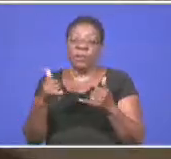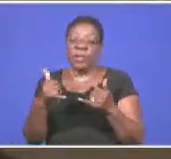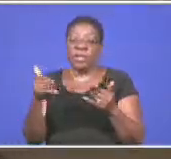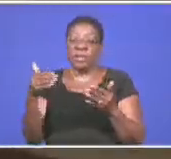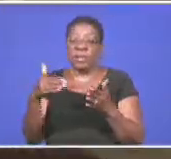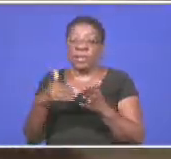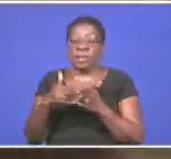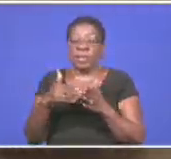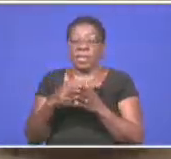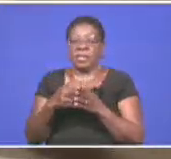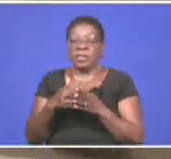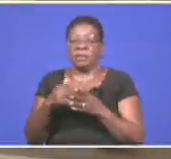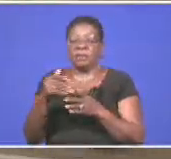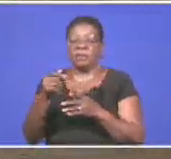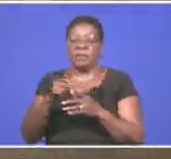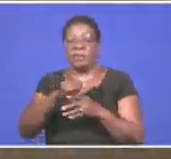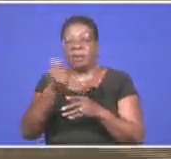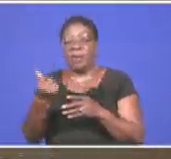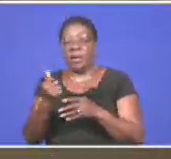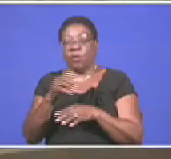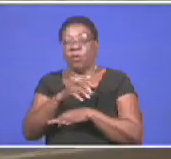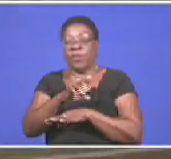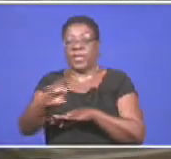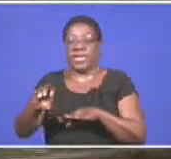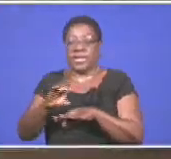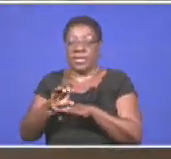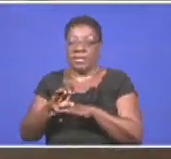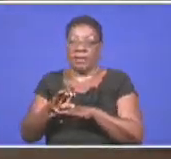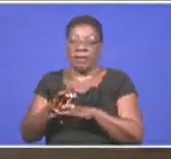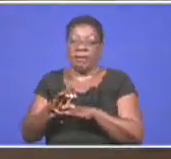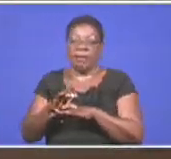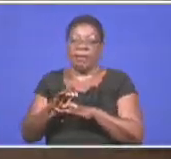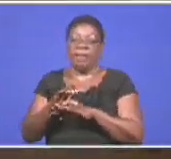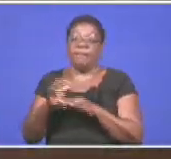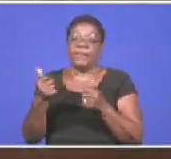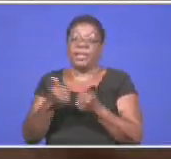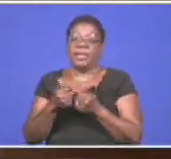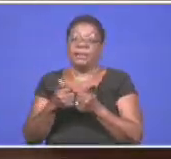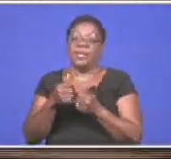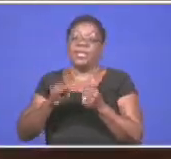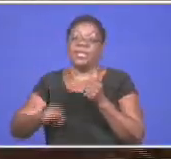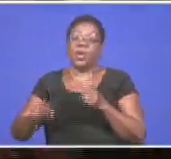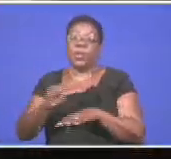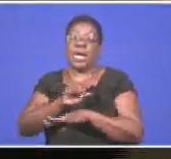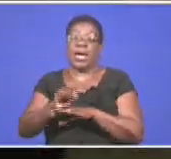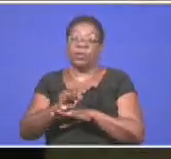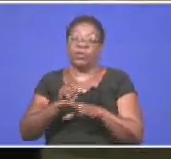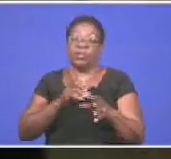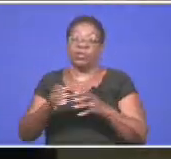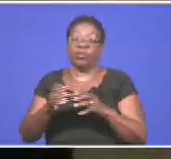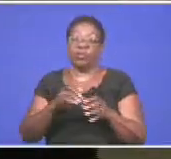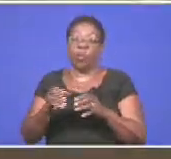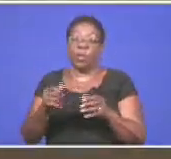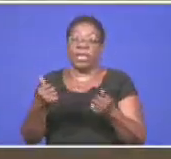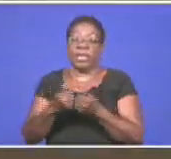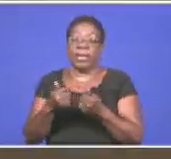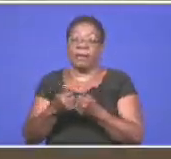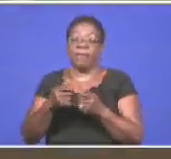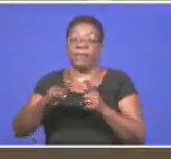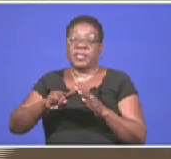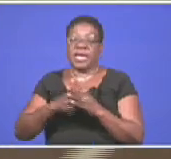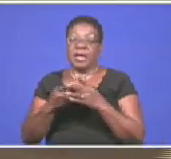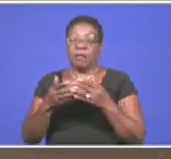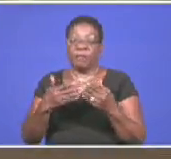team took on Mangrove Key in a heated rivalry. South Andrews dominated the game from start to finish. The final score 13-2, led